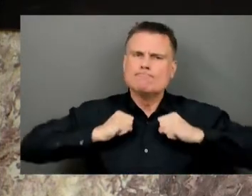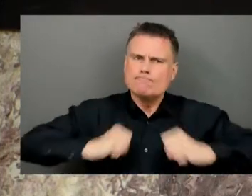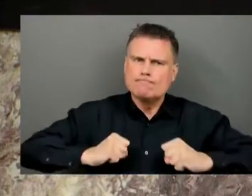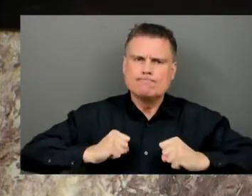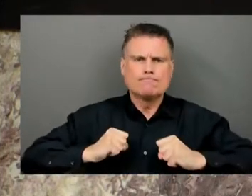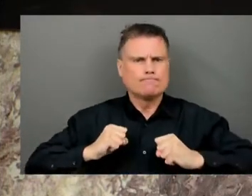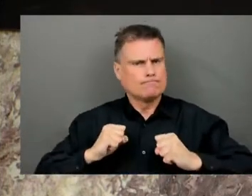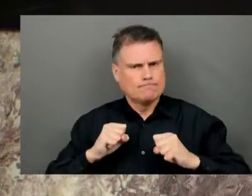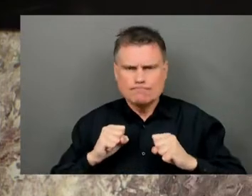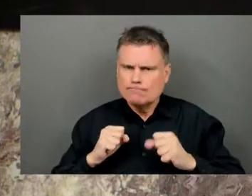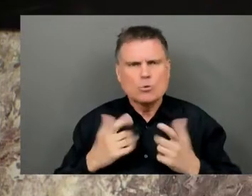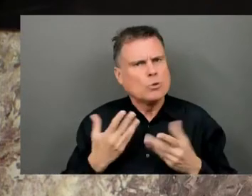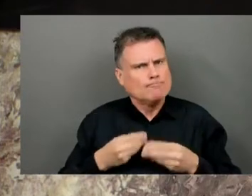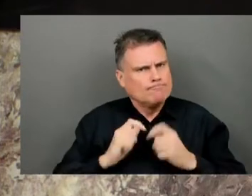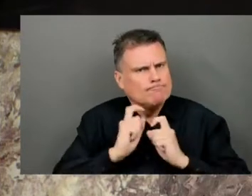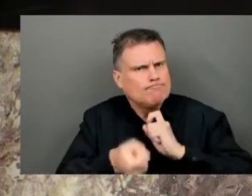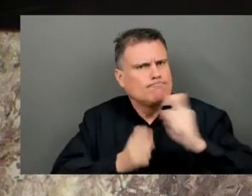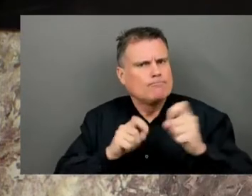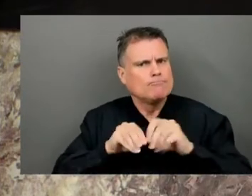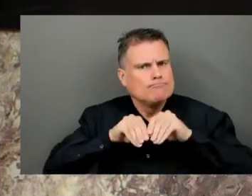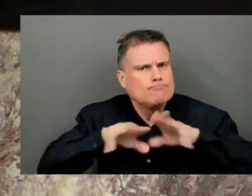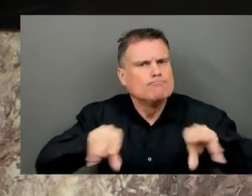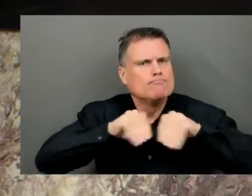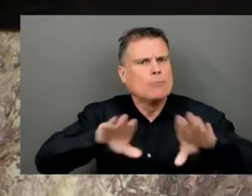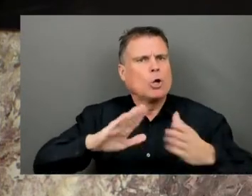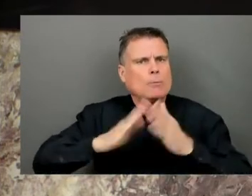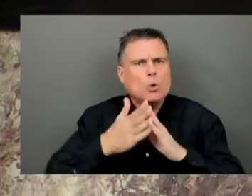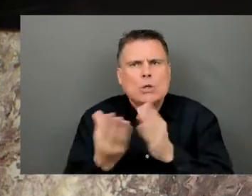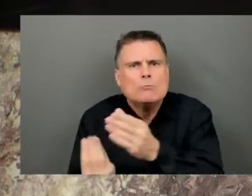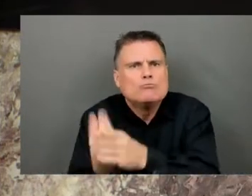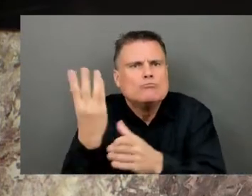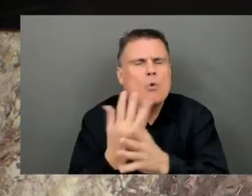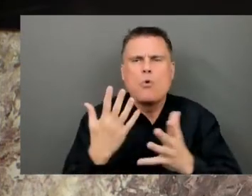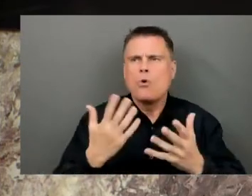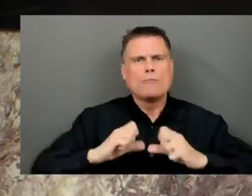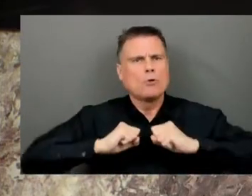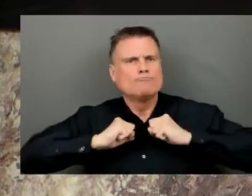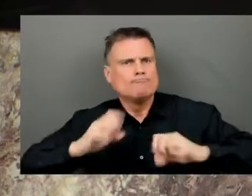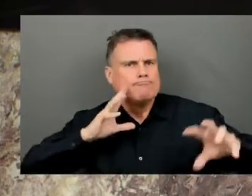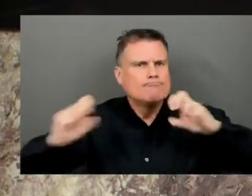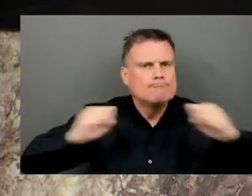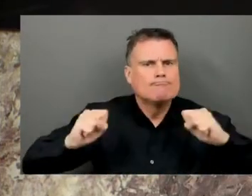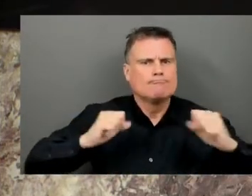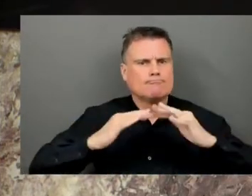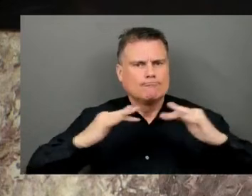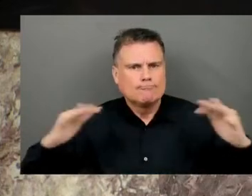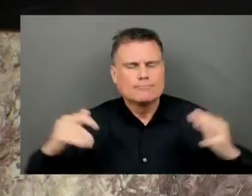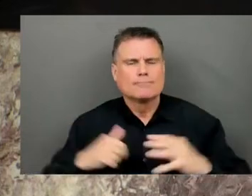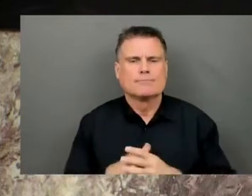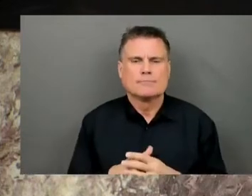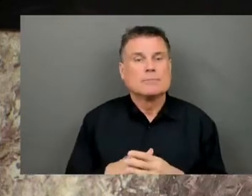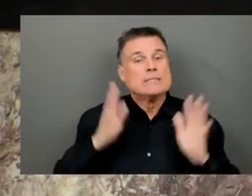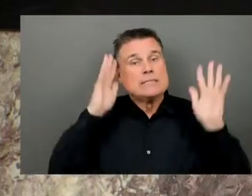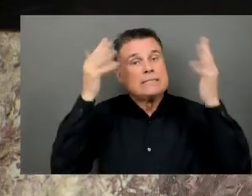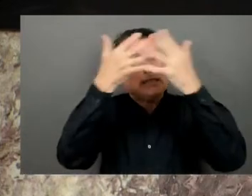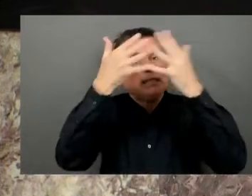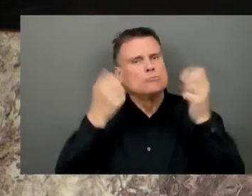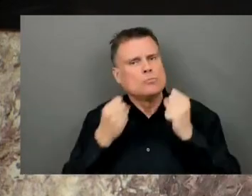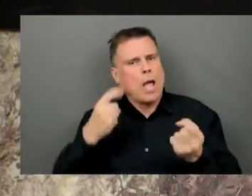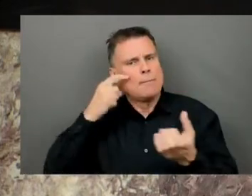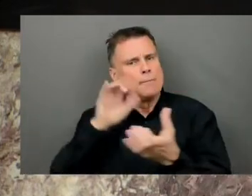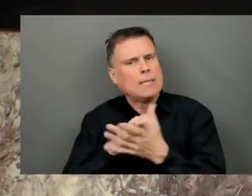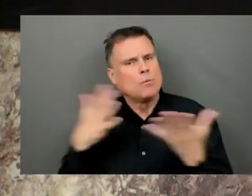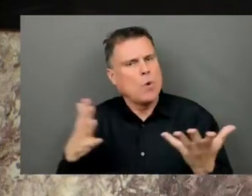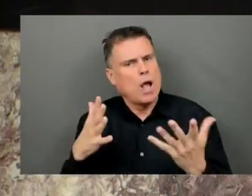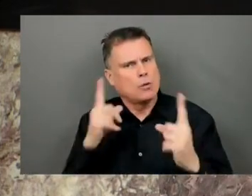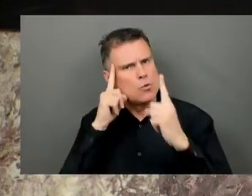a passionate love for social and political justice. And that spiritual guidance guided the community through incredibly hard times. From the struggles surrounding the Kumagata